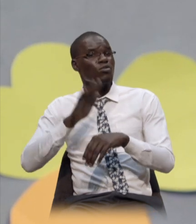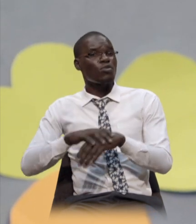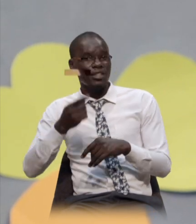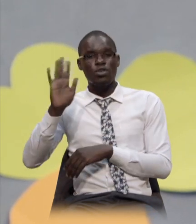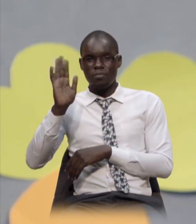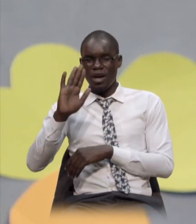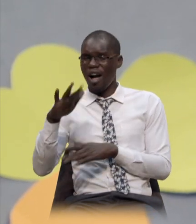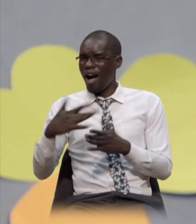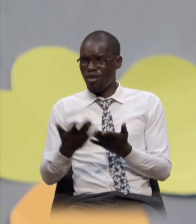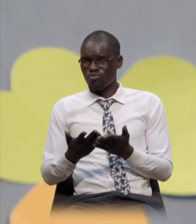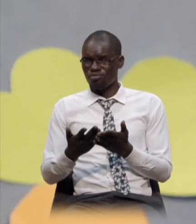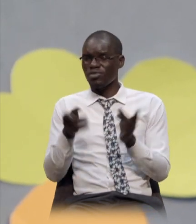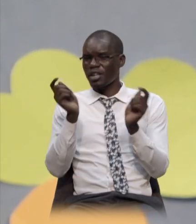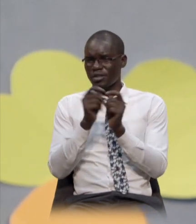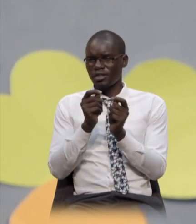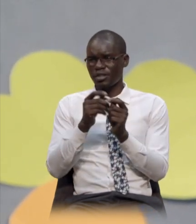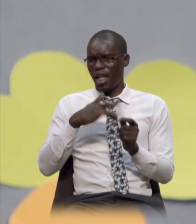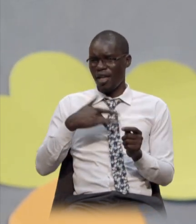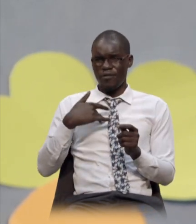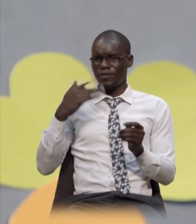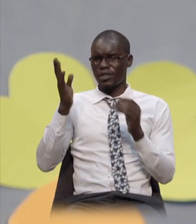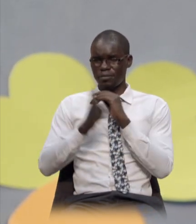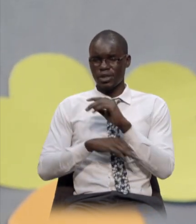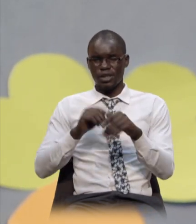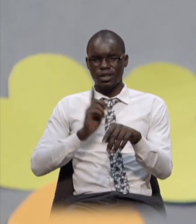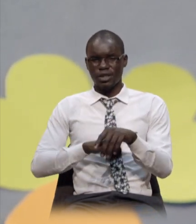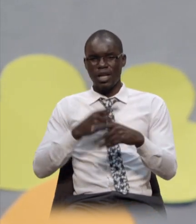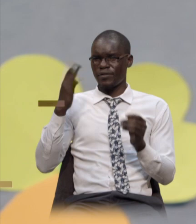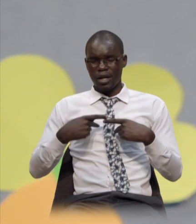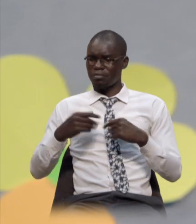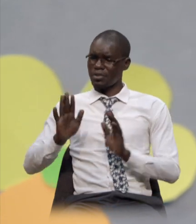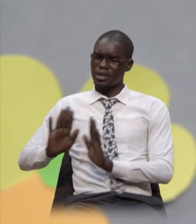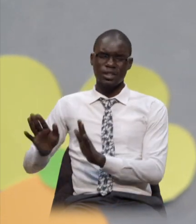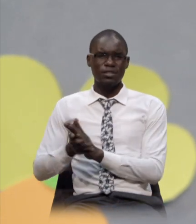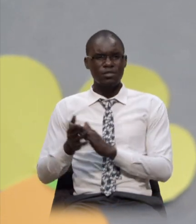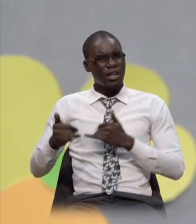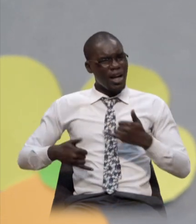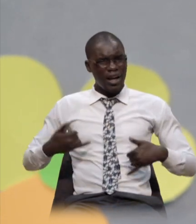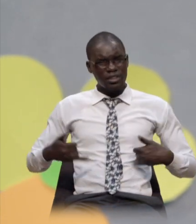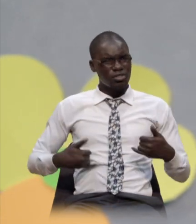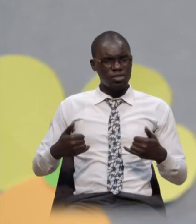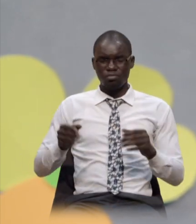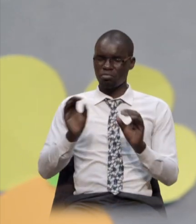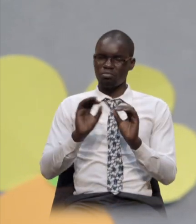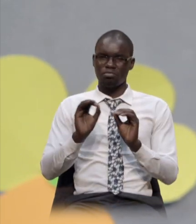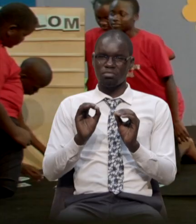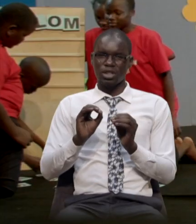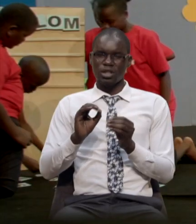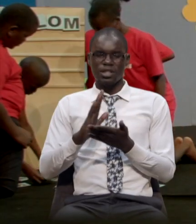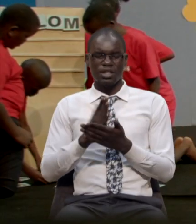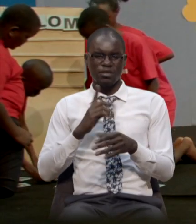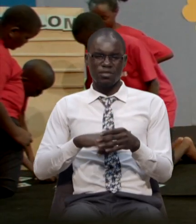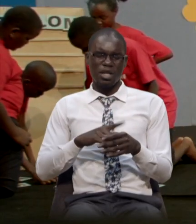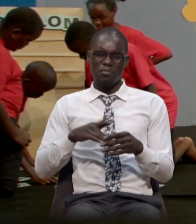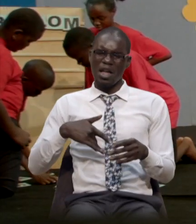so painful. Have you ever felt bad when someone is leaving? Do you enjoy that moment when you're saying bye? No. Sometimes you feel